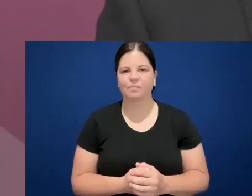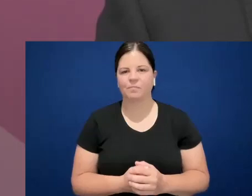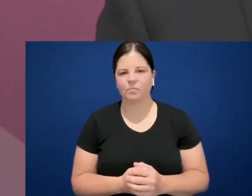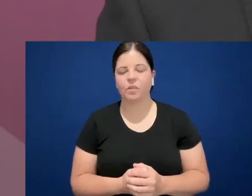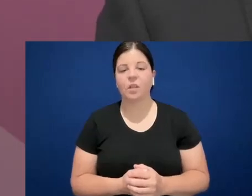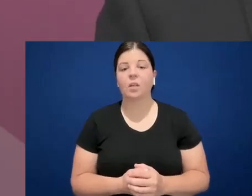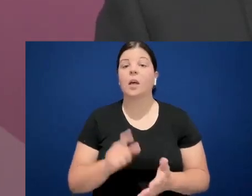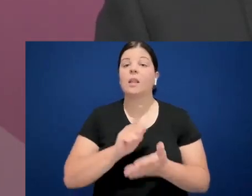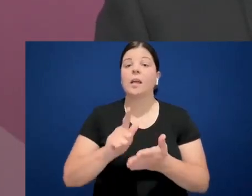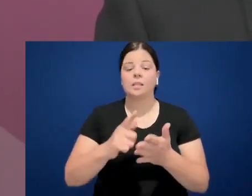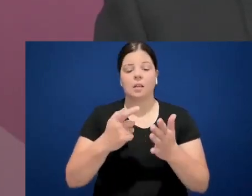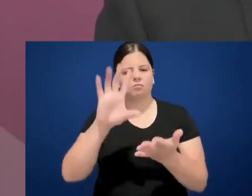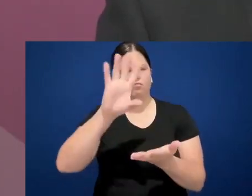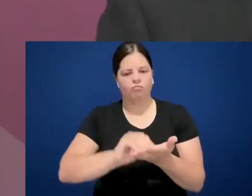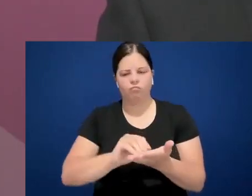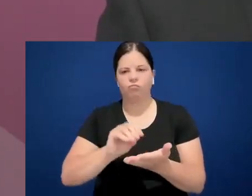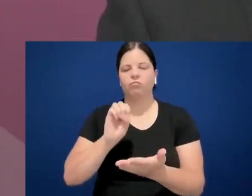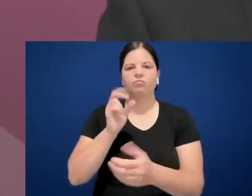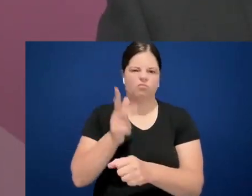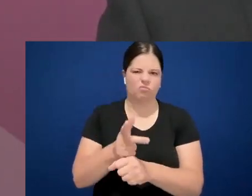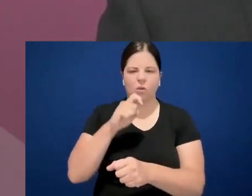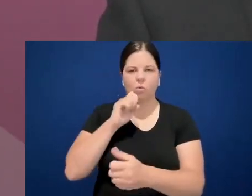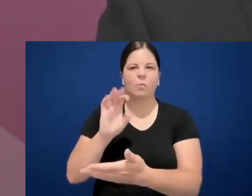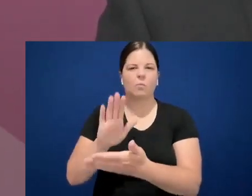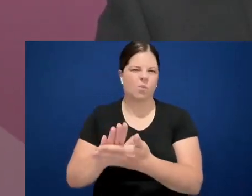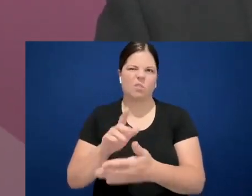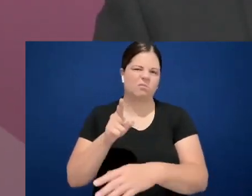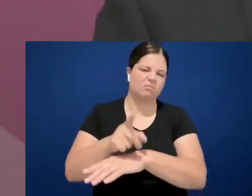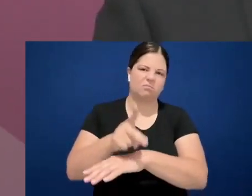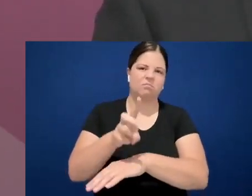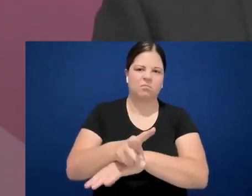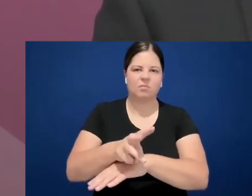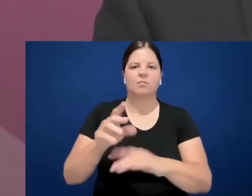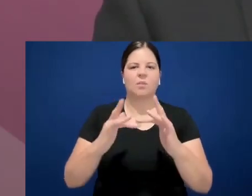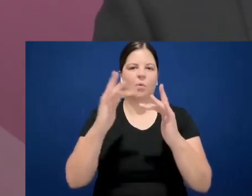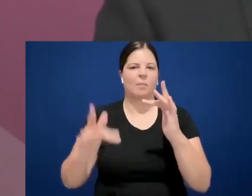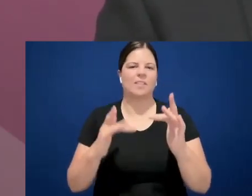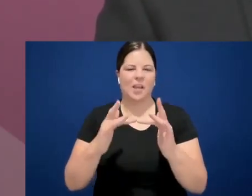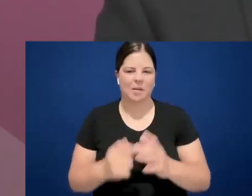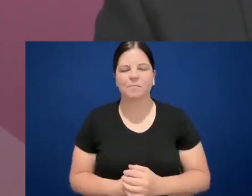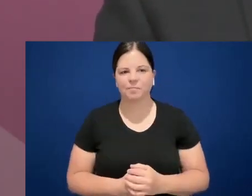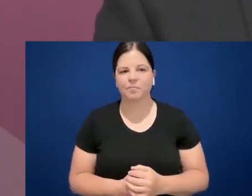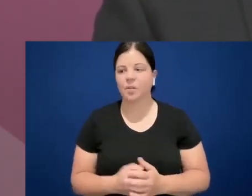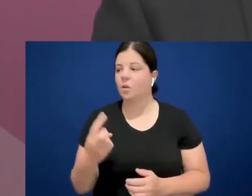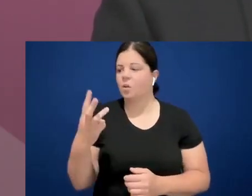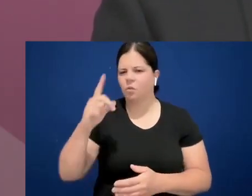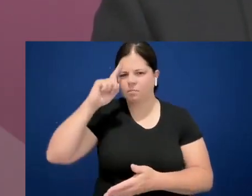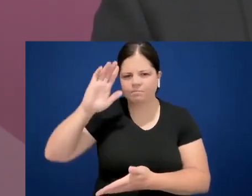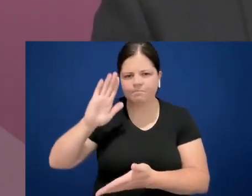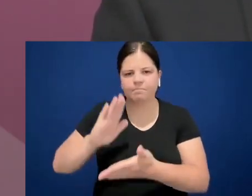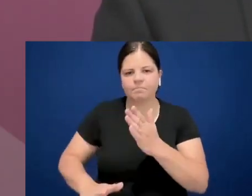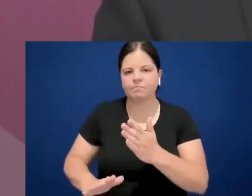website in coming weeks. So today we have three highly experienced integrity professionals making up the